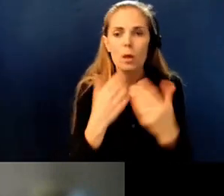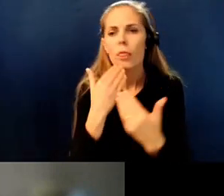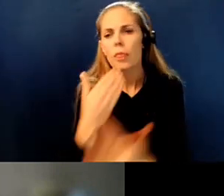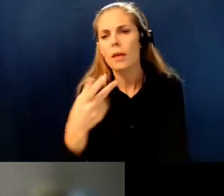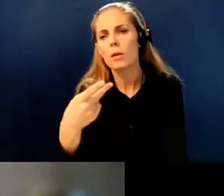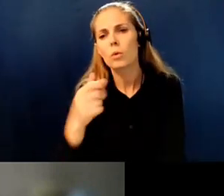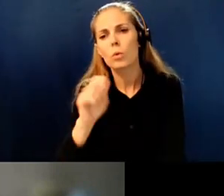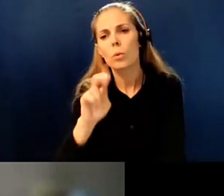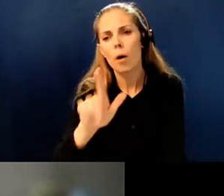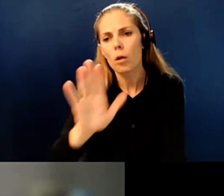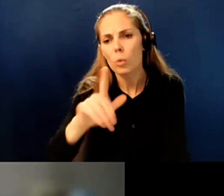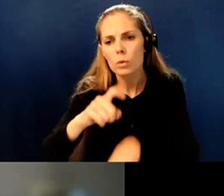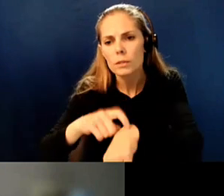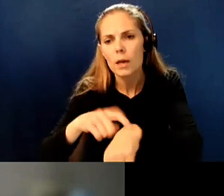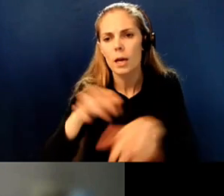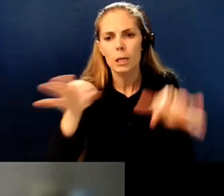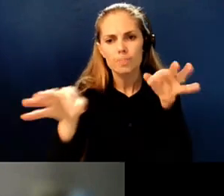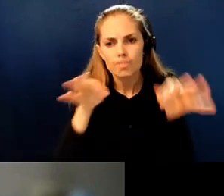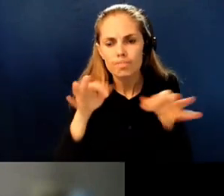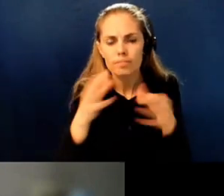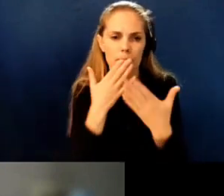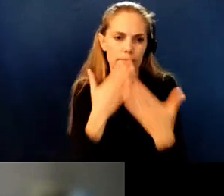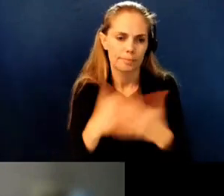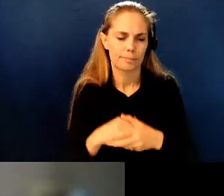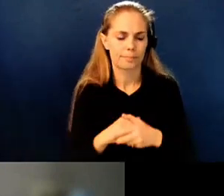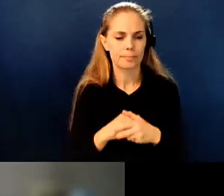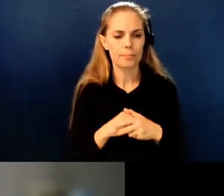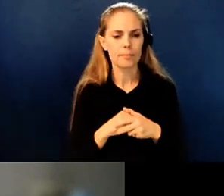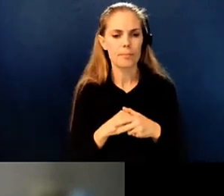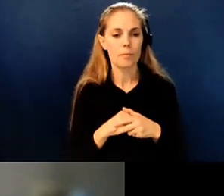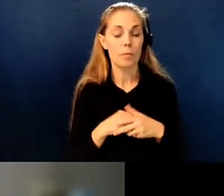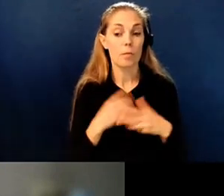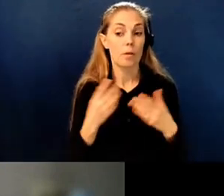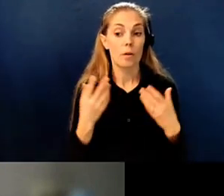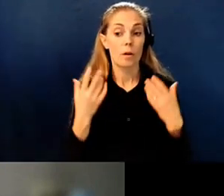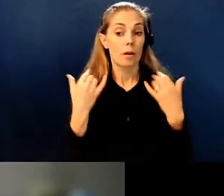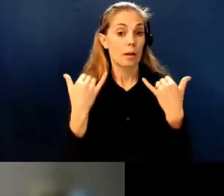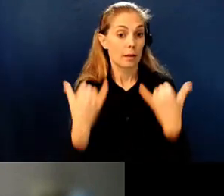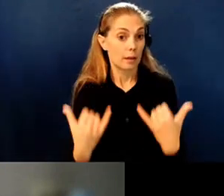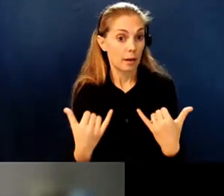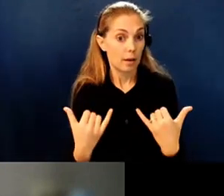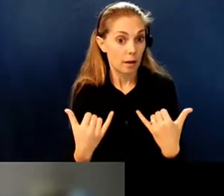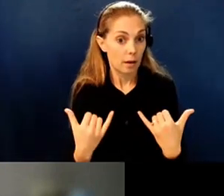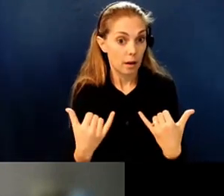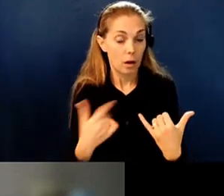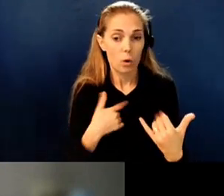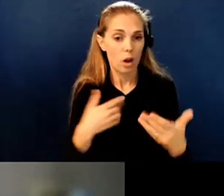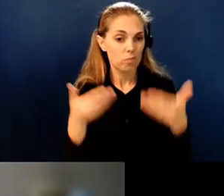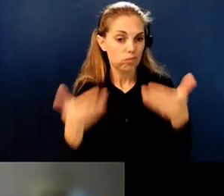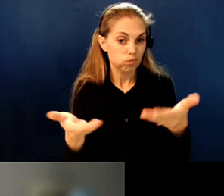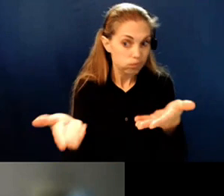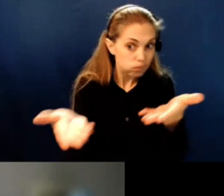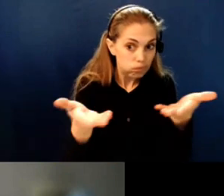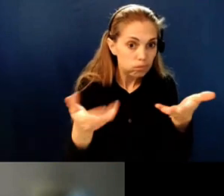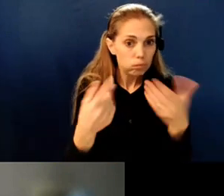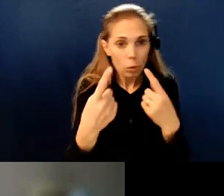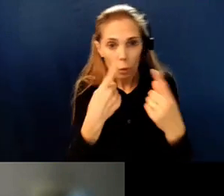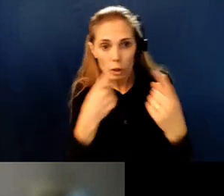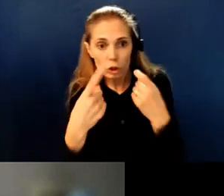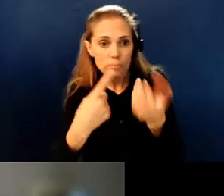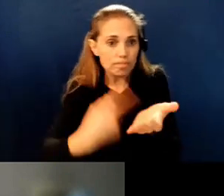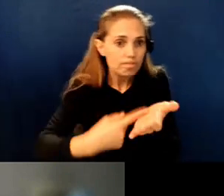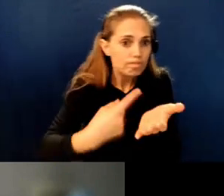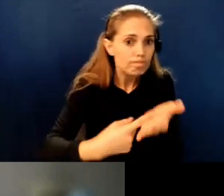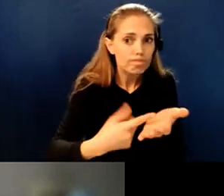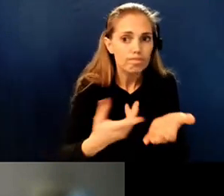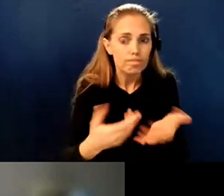and clarifications. I think what I would like to do next is just kind of jump into more questions or kind of a bit more of discussion. We